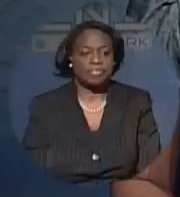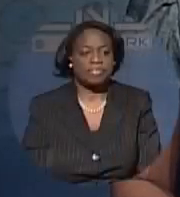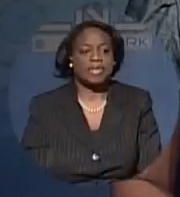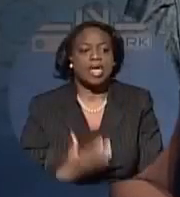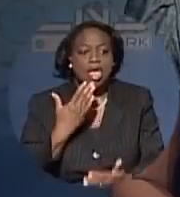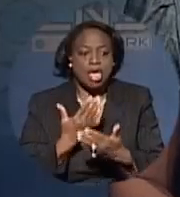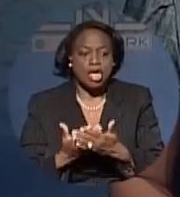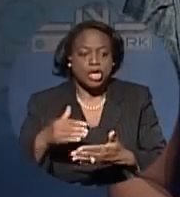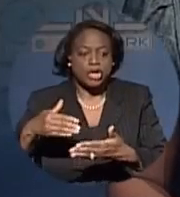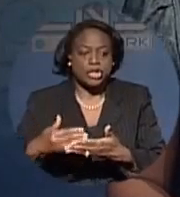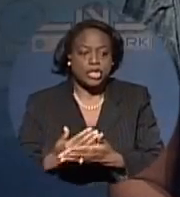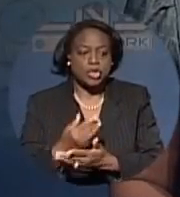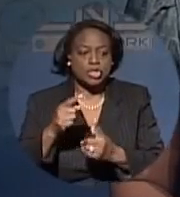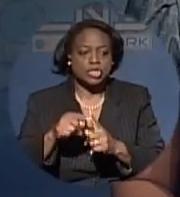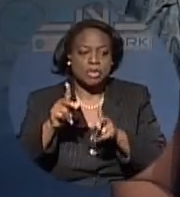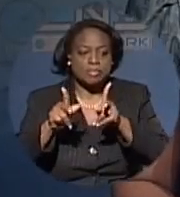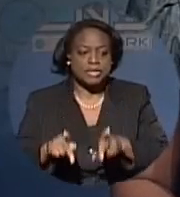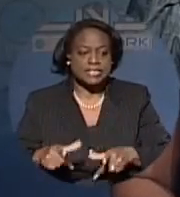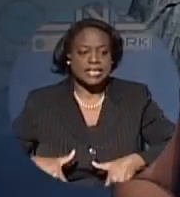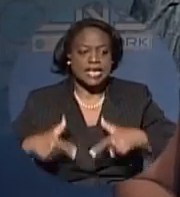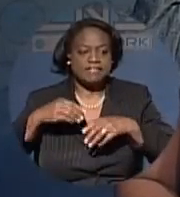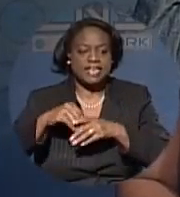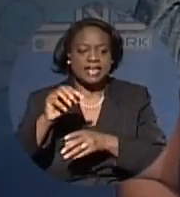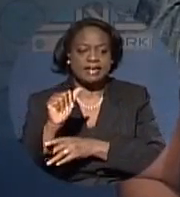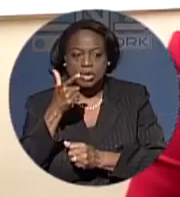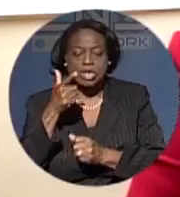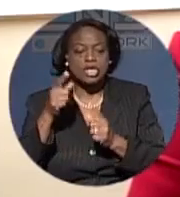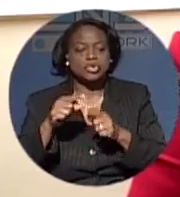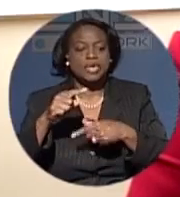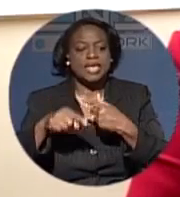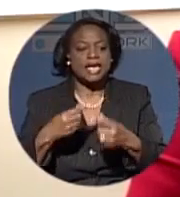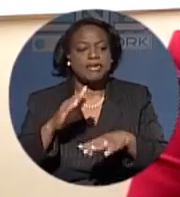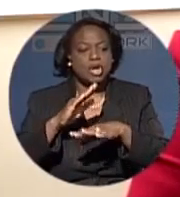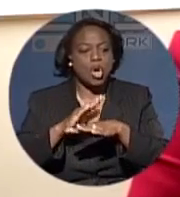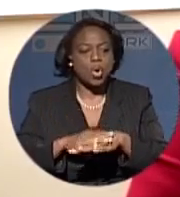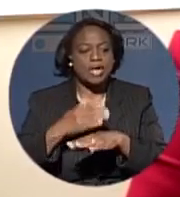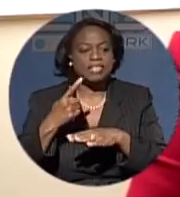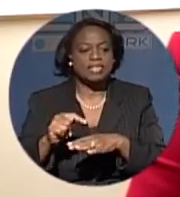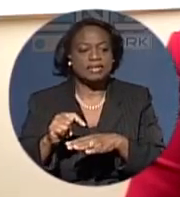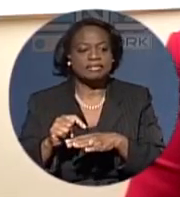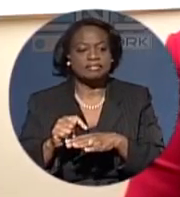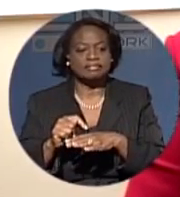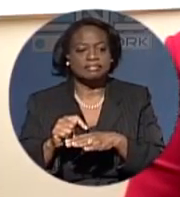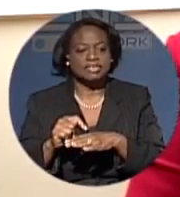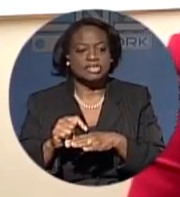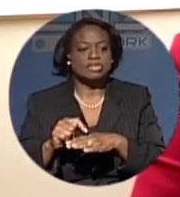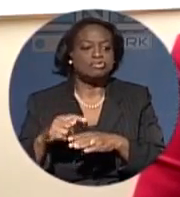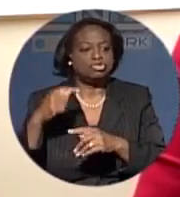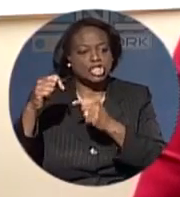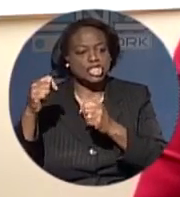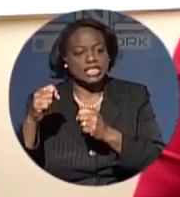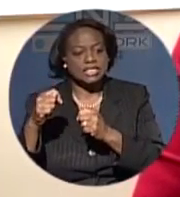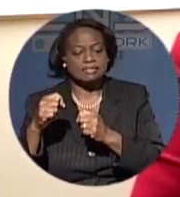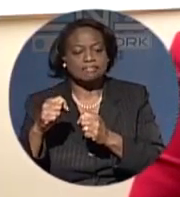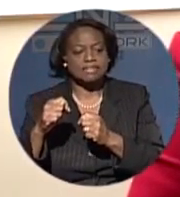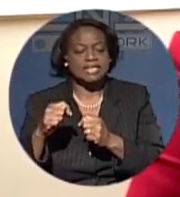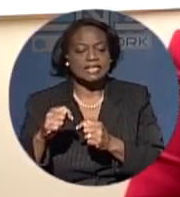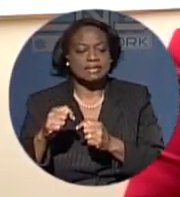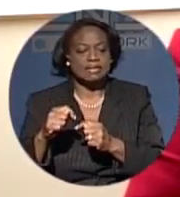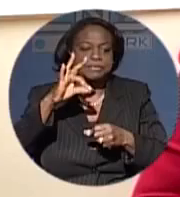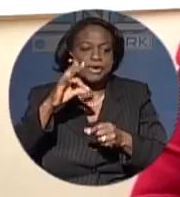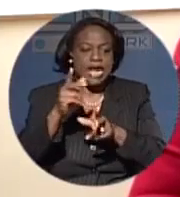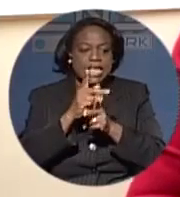There's some good news for those Acklins residents whose homes and lives were affected by Hurricane Irene. Representatives from the Organization of